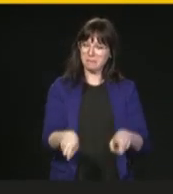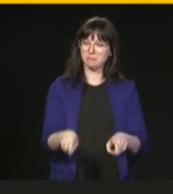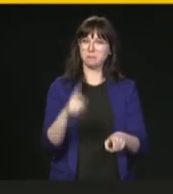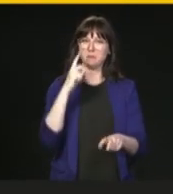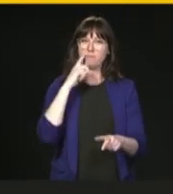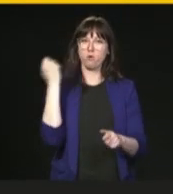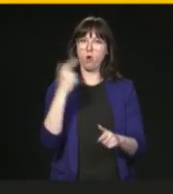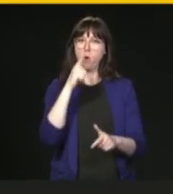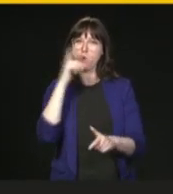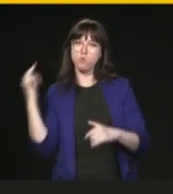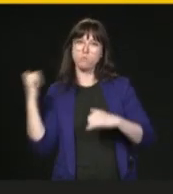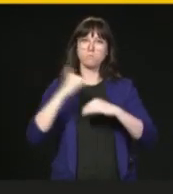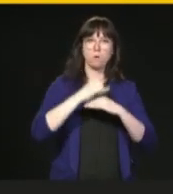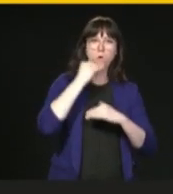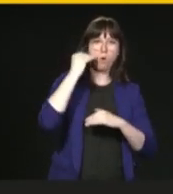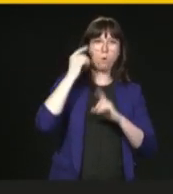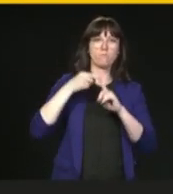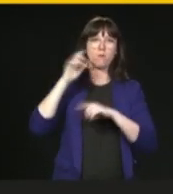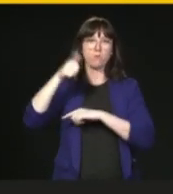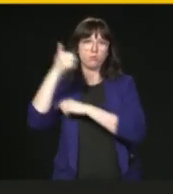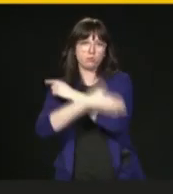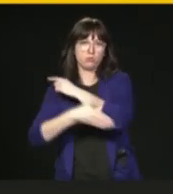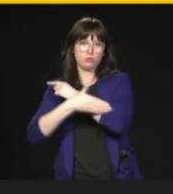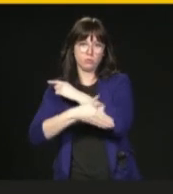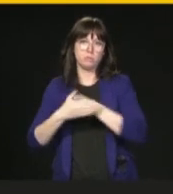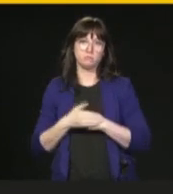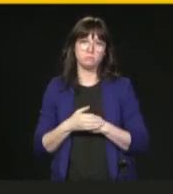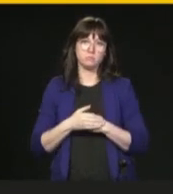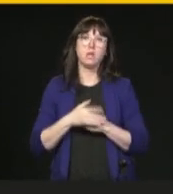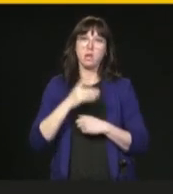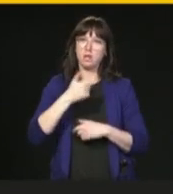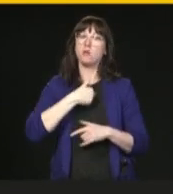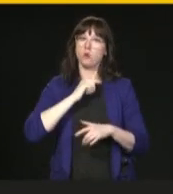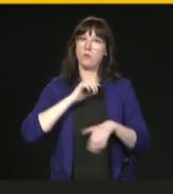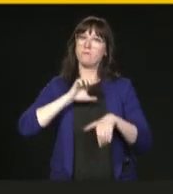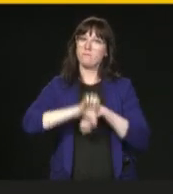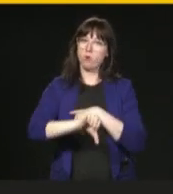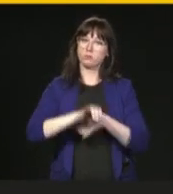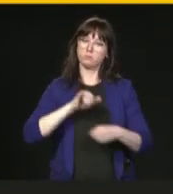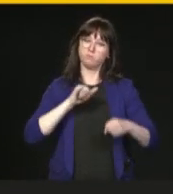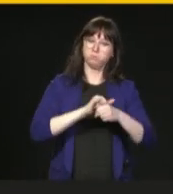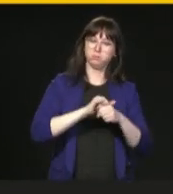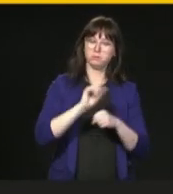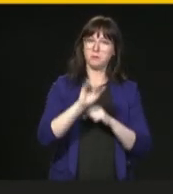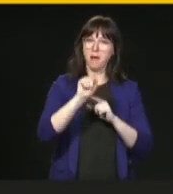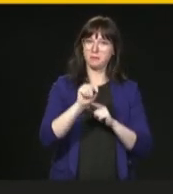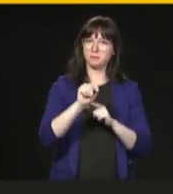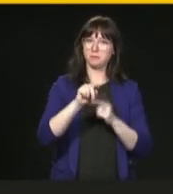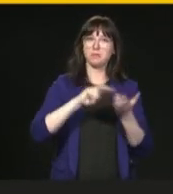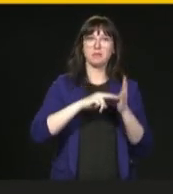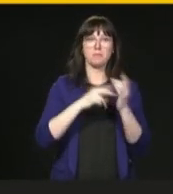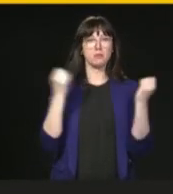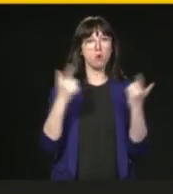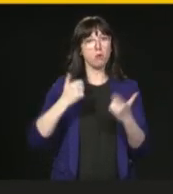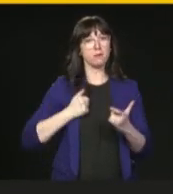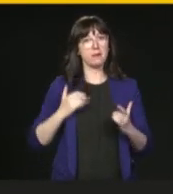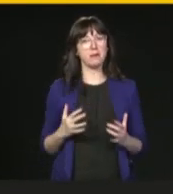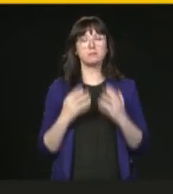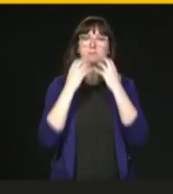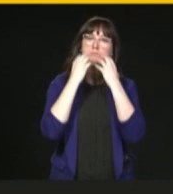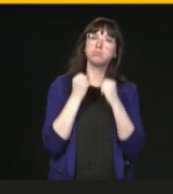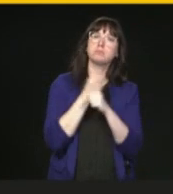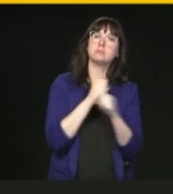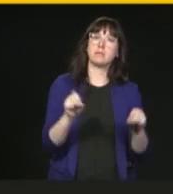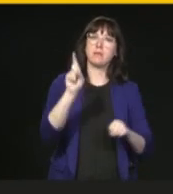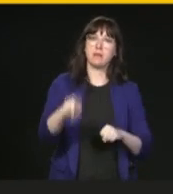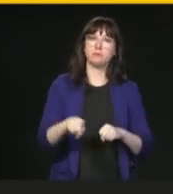returning home from abroad. We are implementing the Quarantine Act to keep all Canadians safe.